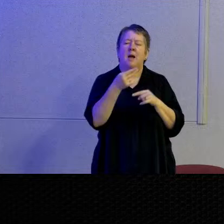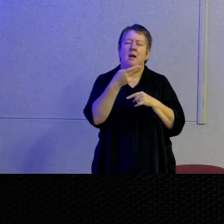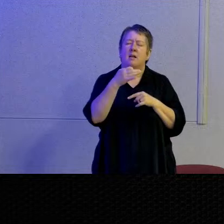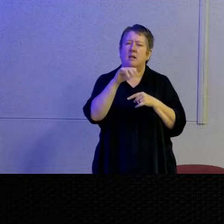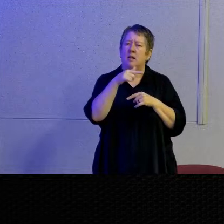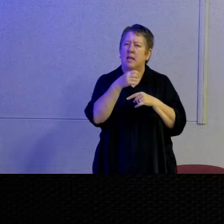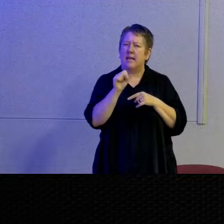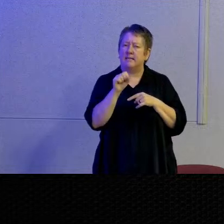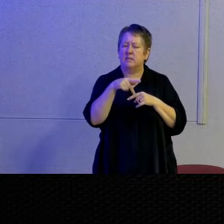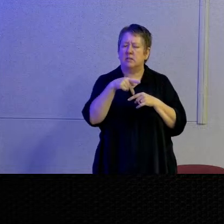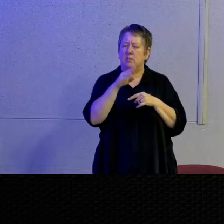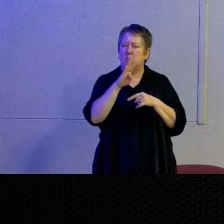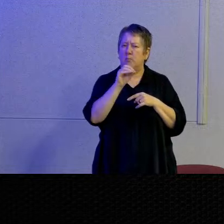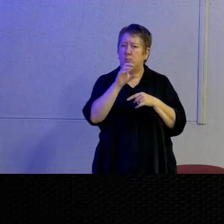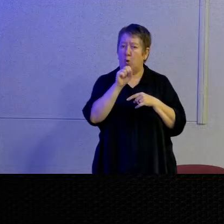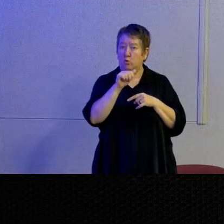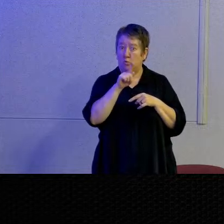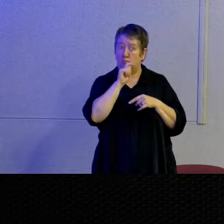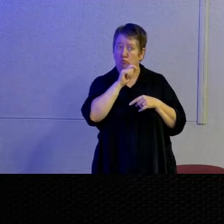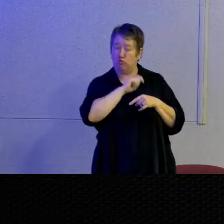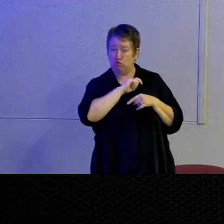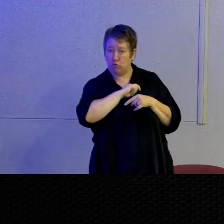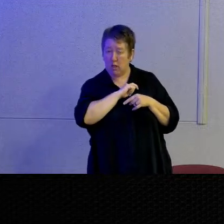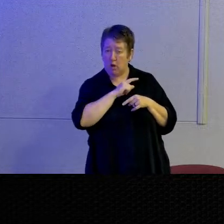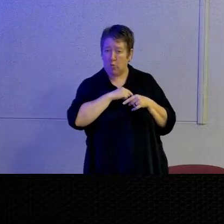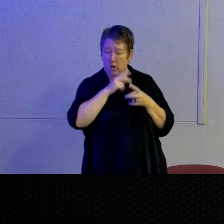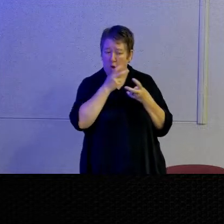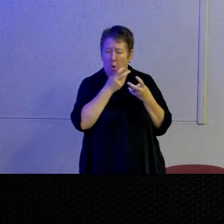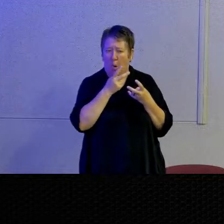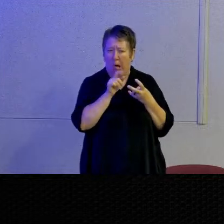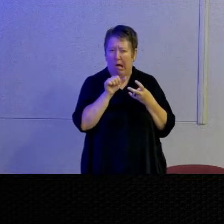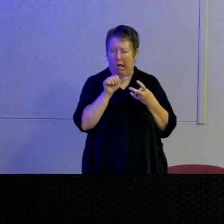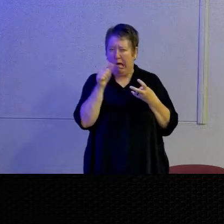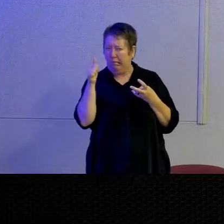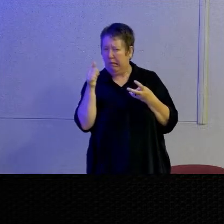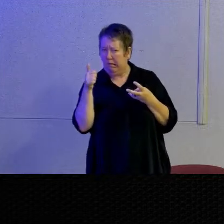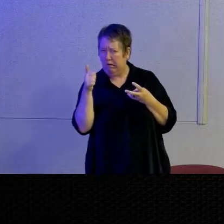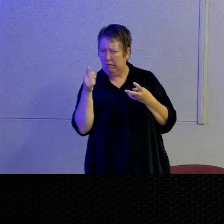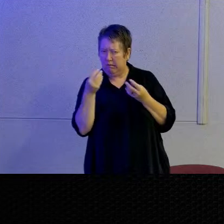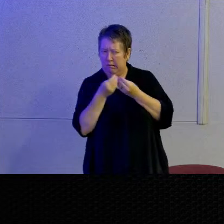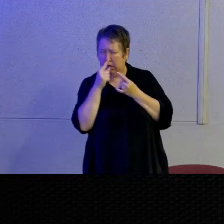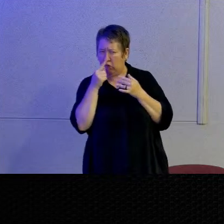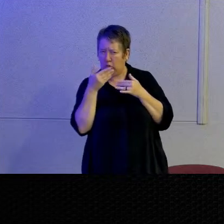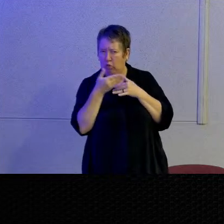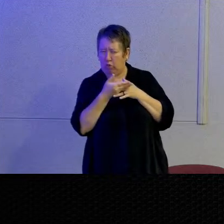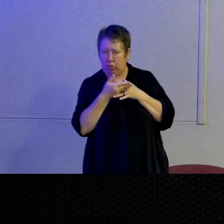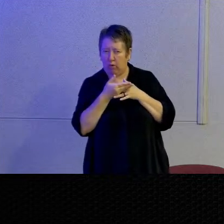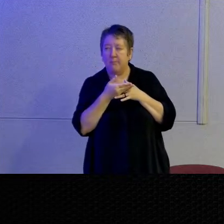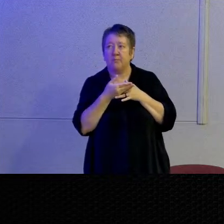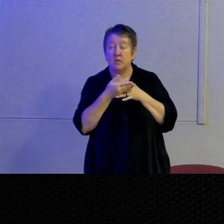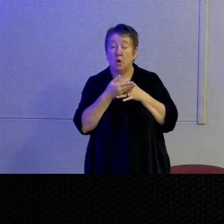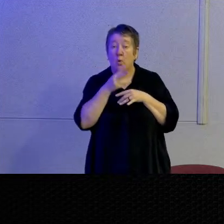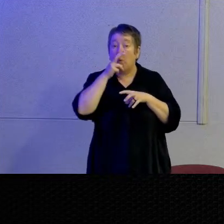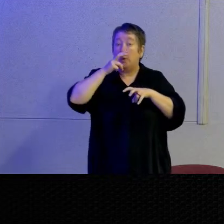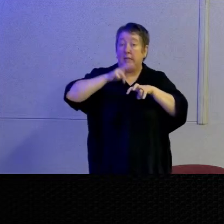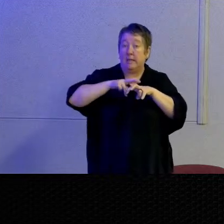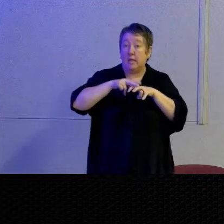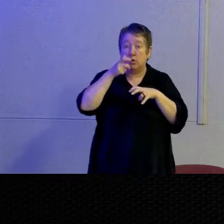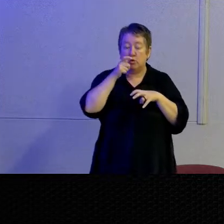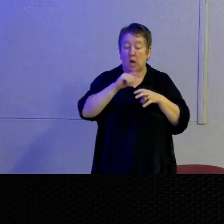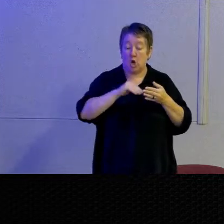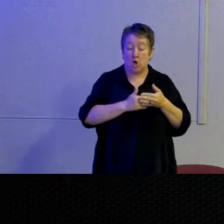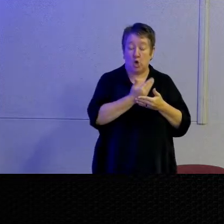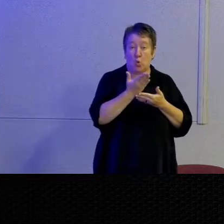were looking for? Or was it some sort of an imposter? So it's necessary to check that this new